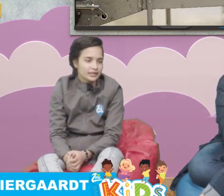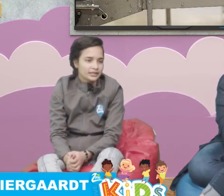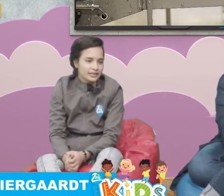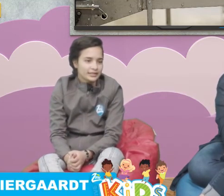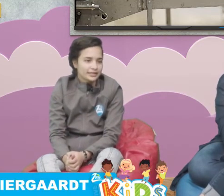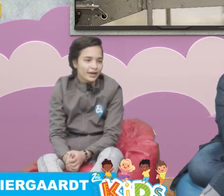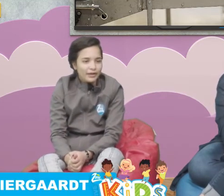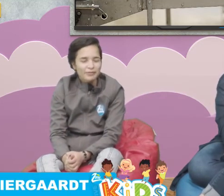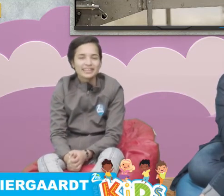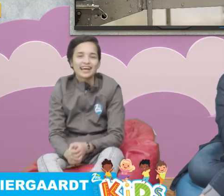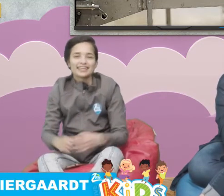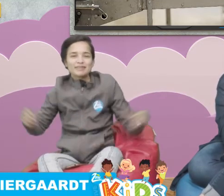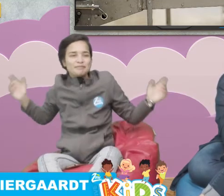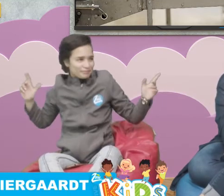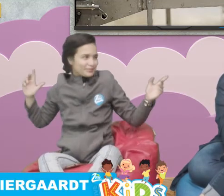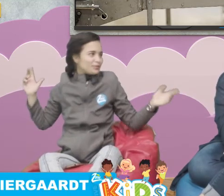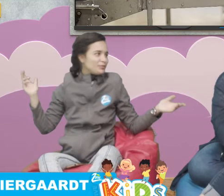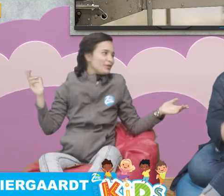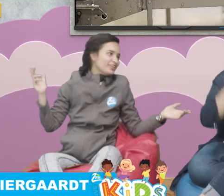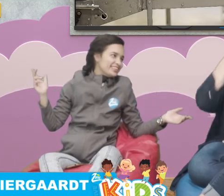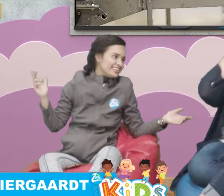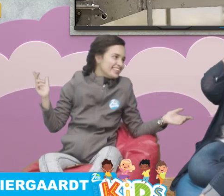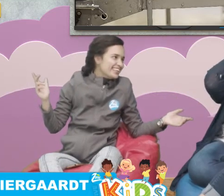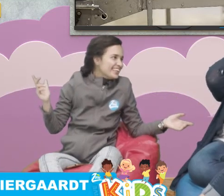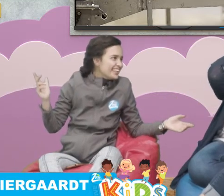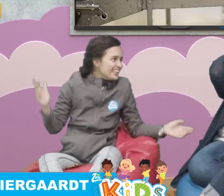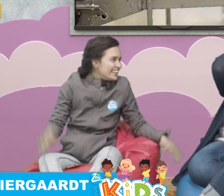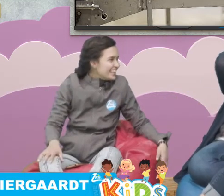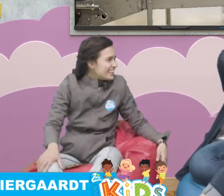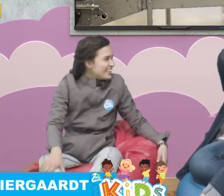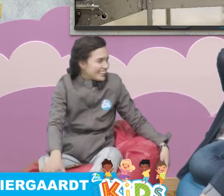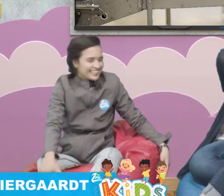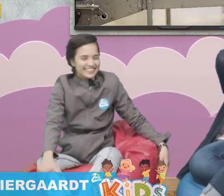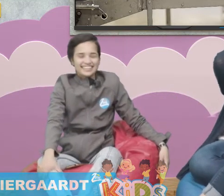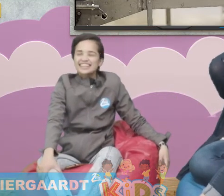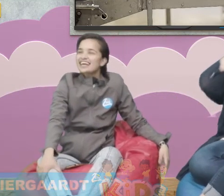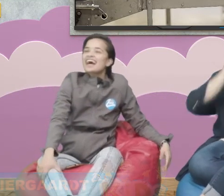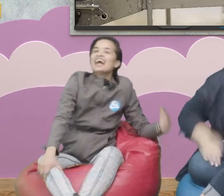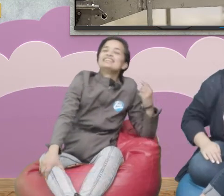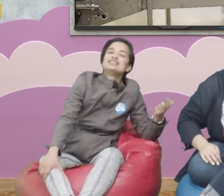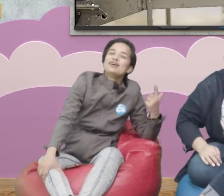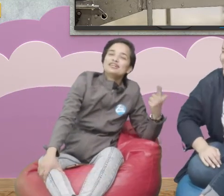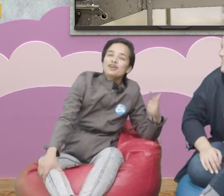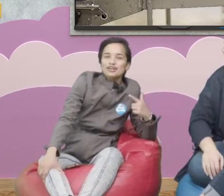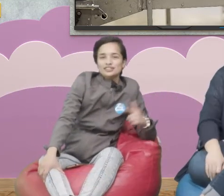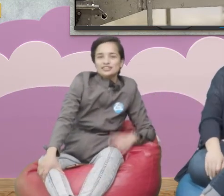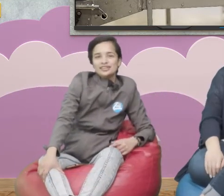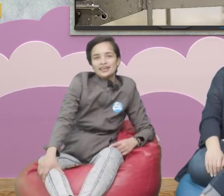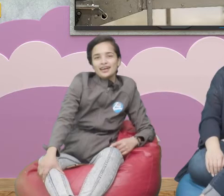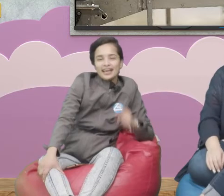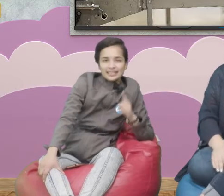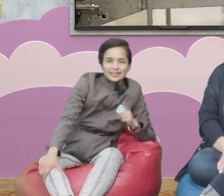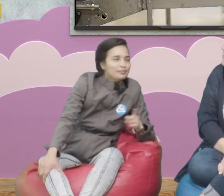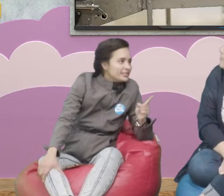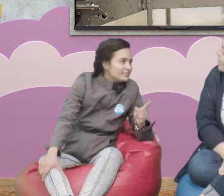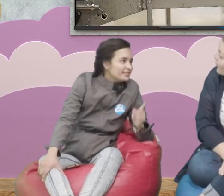then, Okay, we're done. Jeannie lost. Oh. I did not lost.